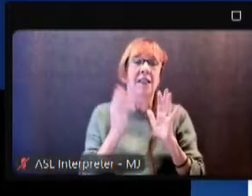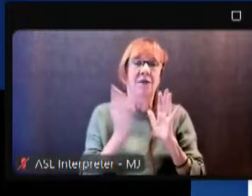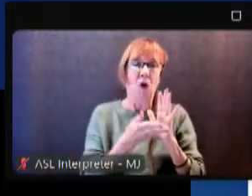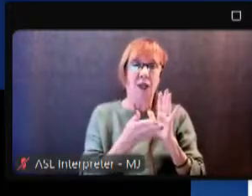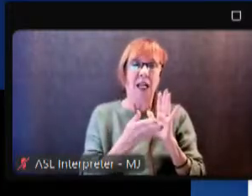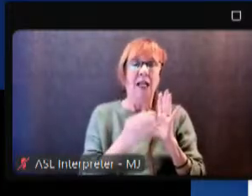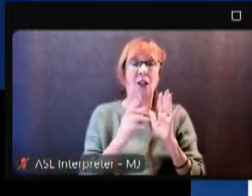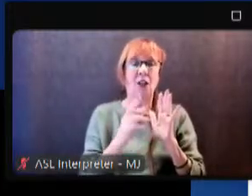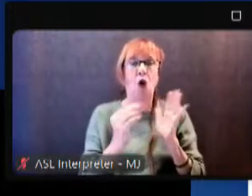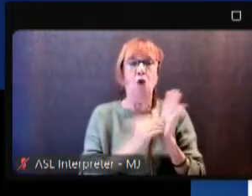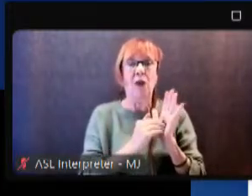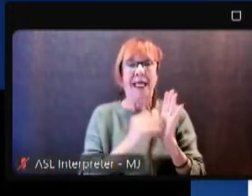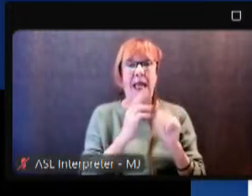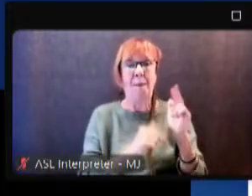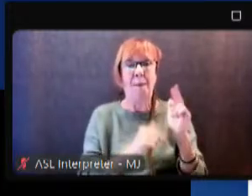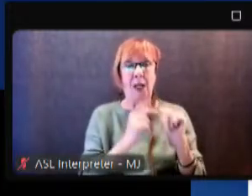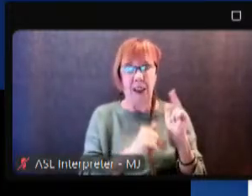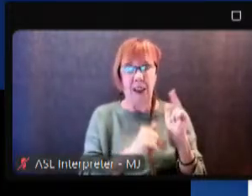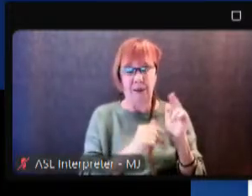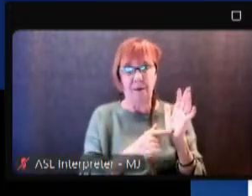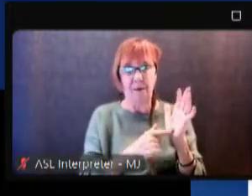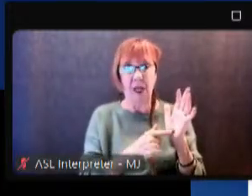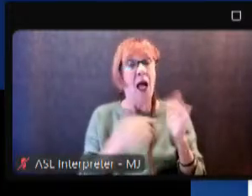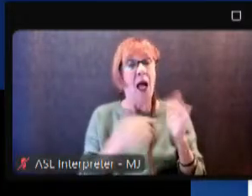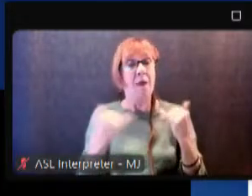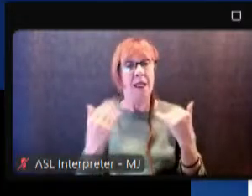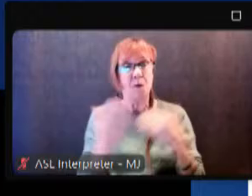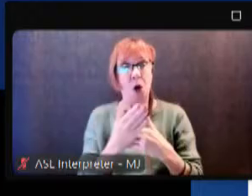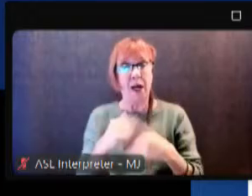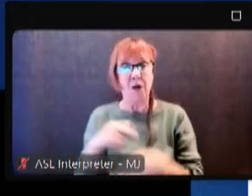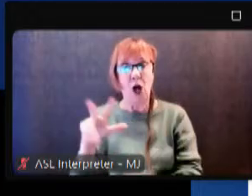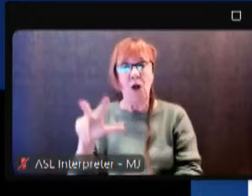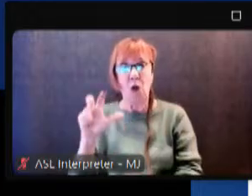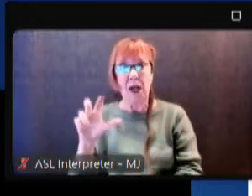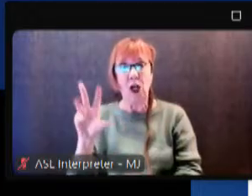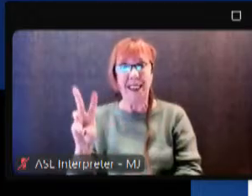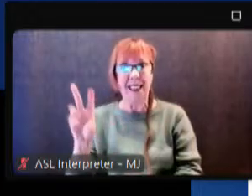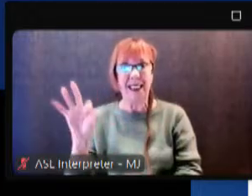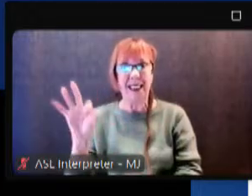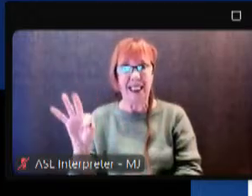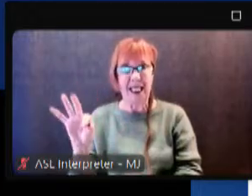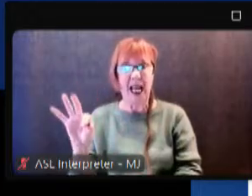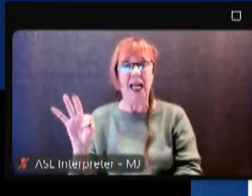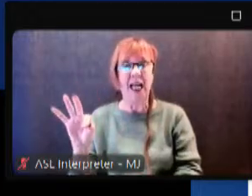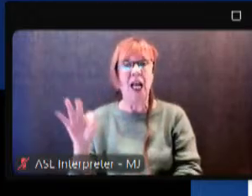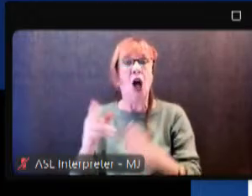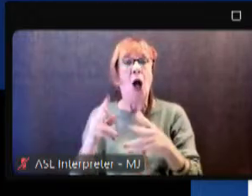recovery.lacounty.gov/rebuilding. And as of this morning, there was 369 rebuild applications that have been received by LA County.